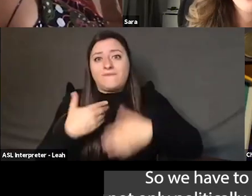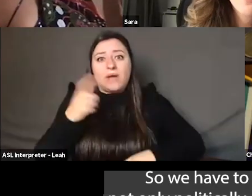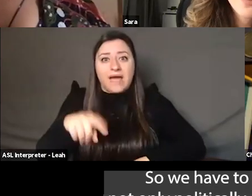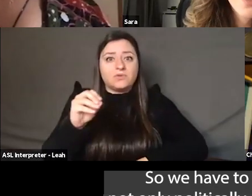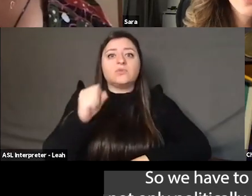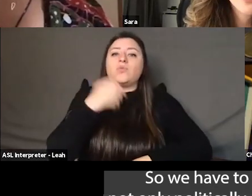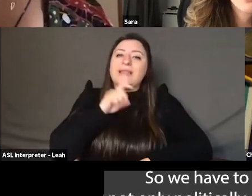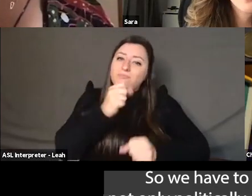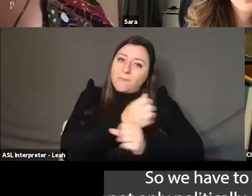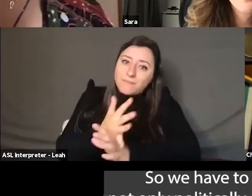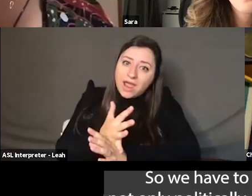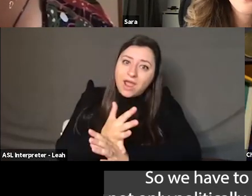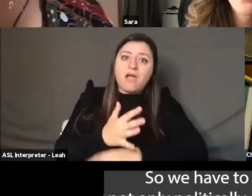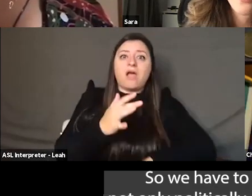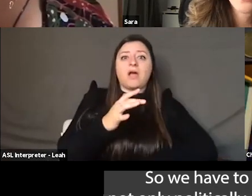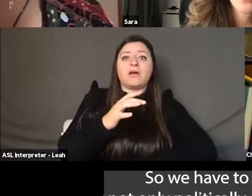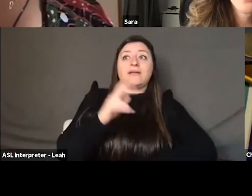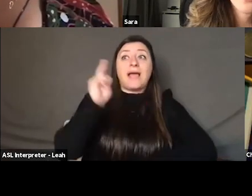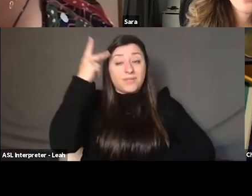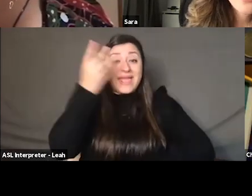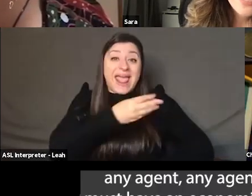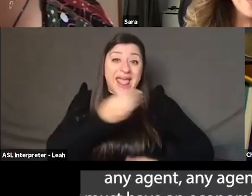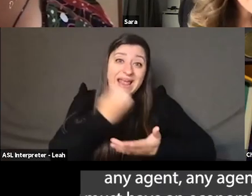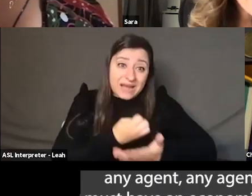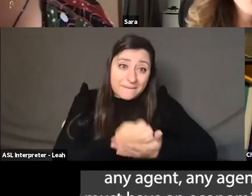to be prepared not only politically, but economically.